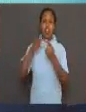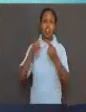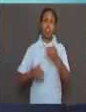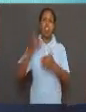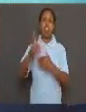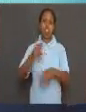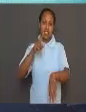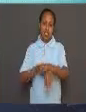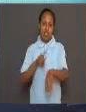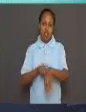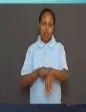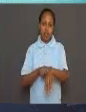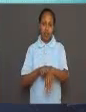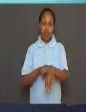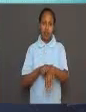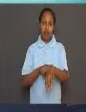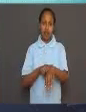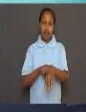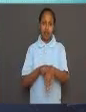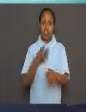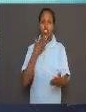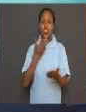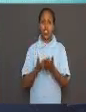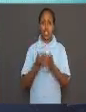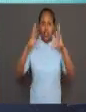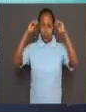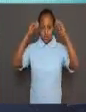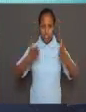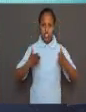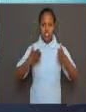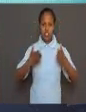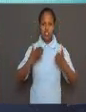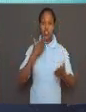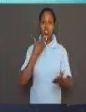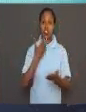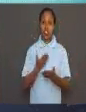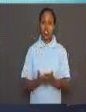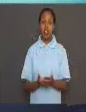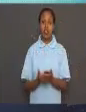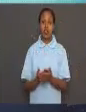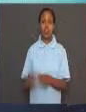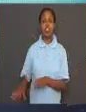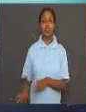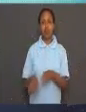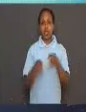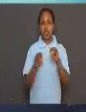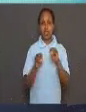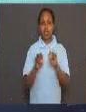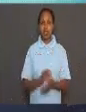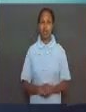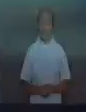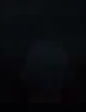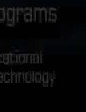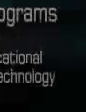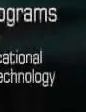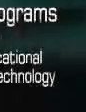Until next time, thank you, teacher. Thank you, students.